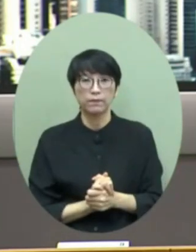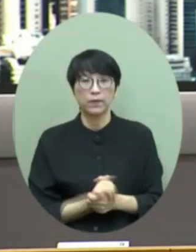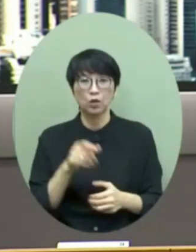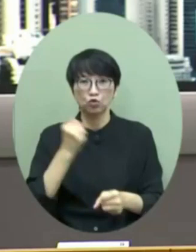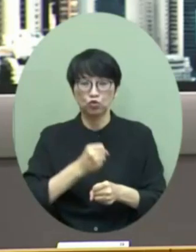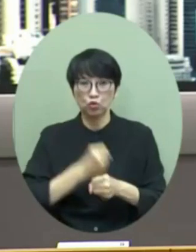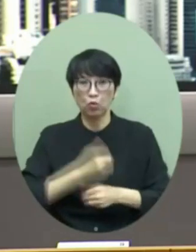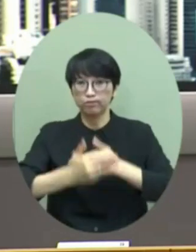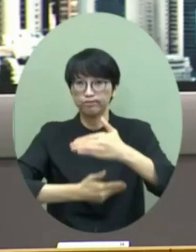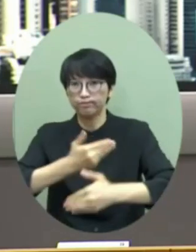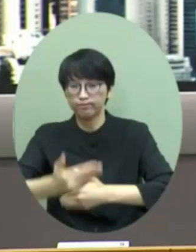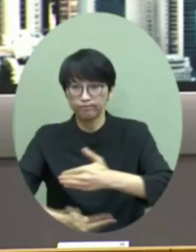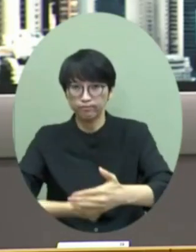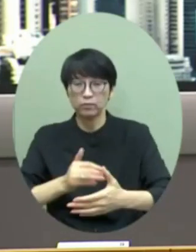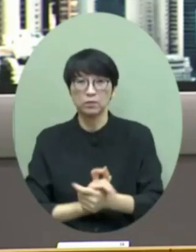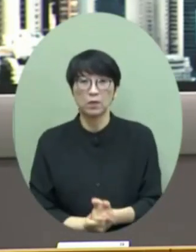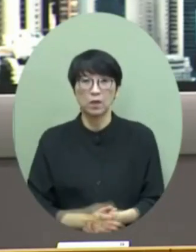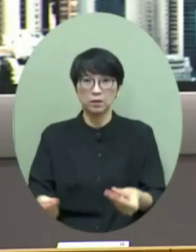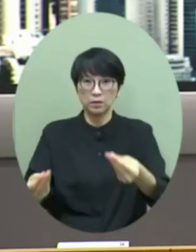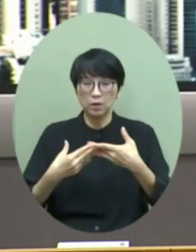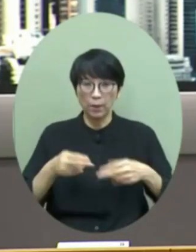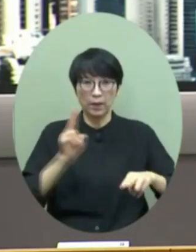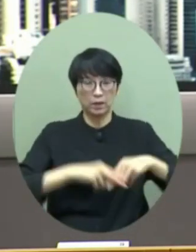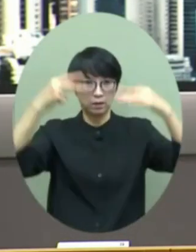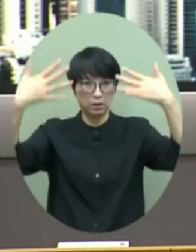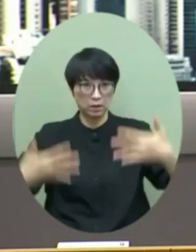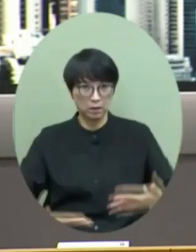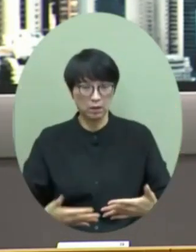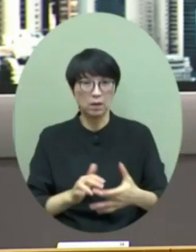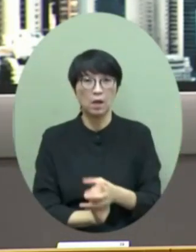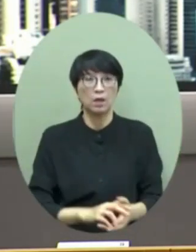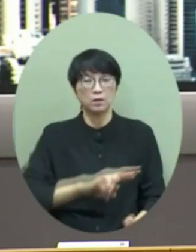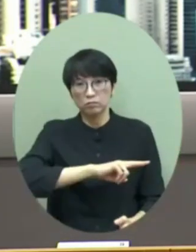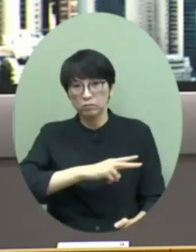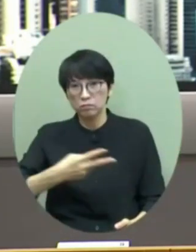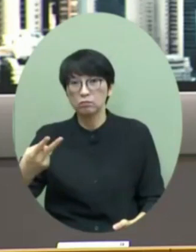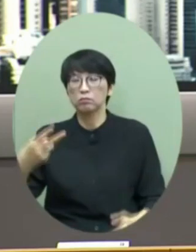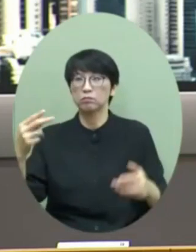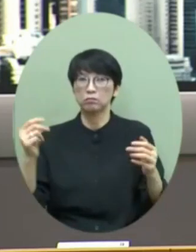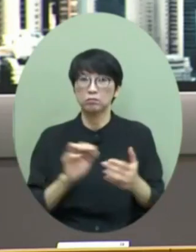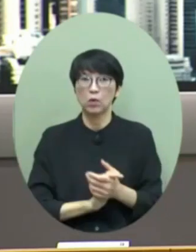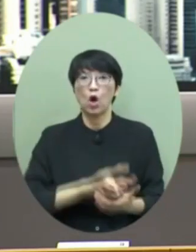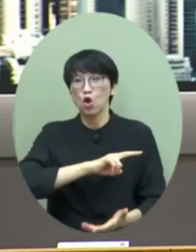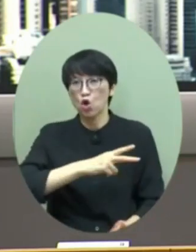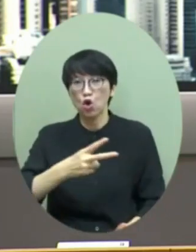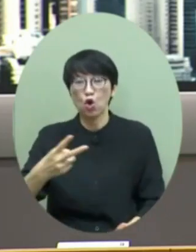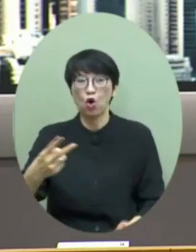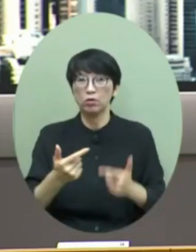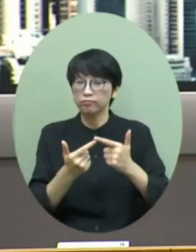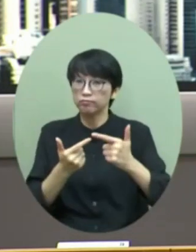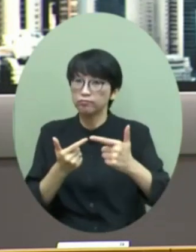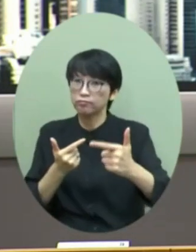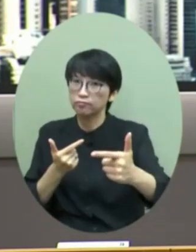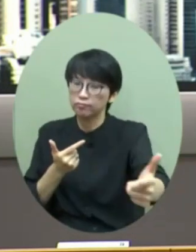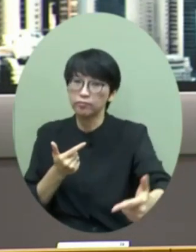legislation. It's important that we enforce them properly, because that will help to improve the implementation